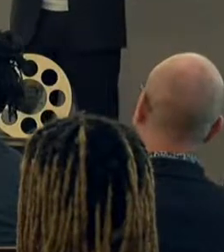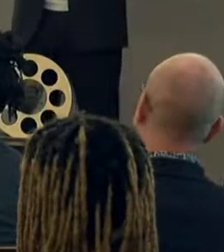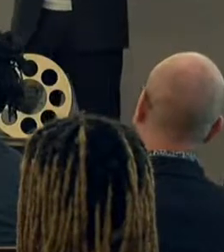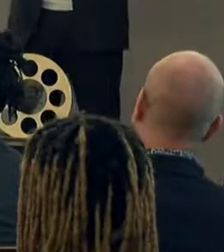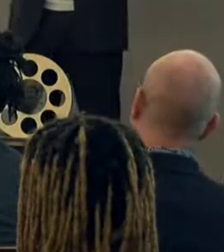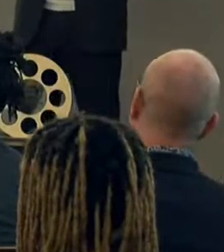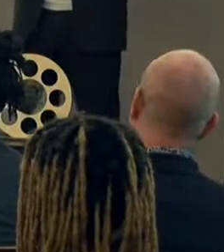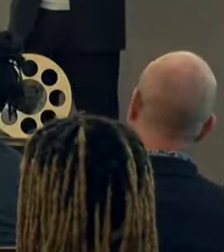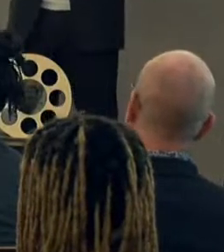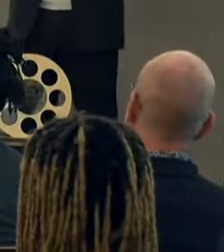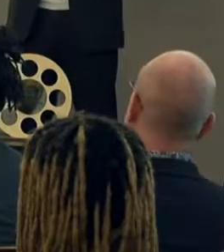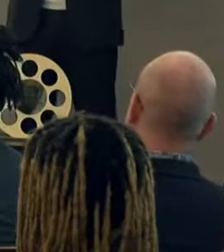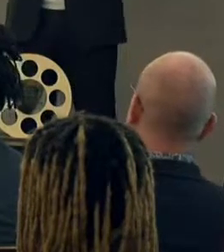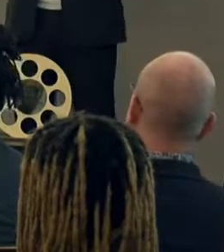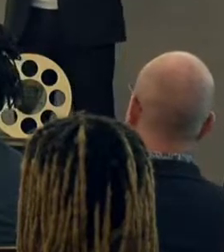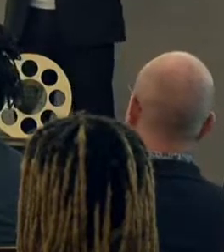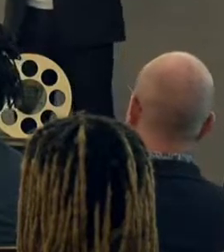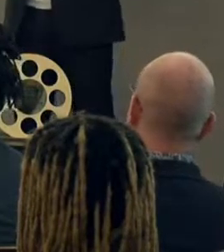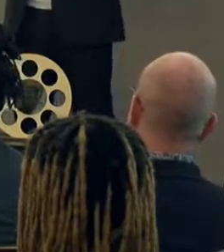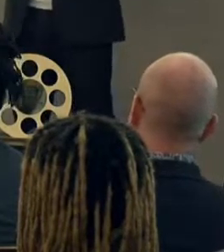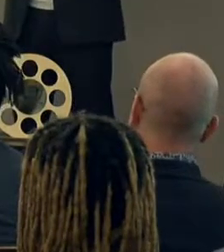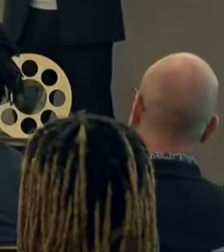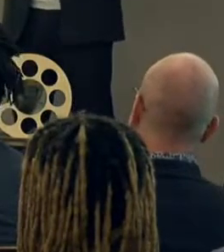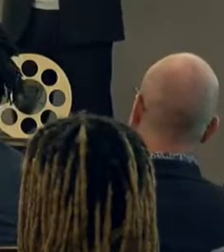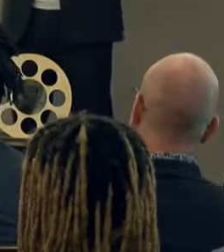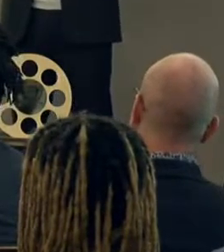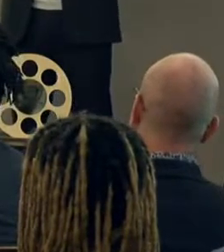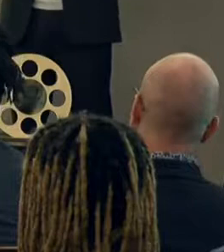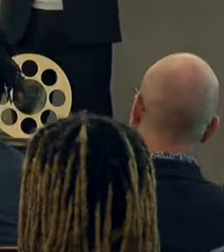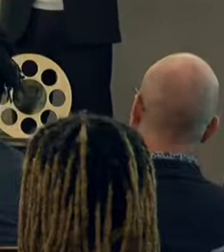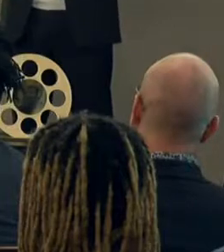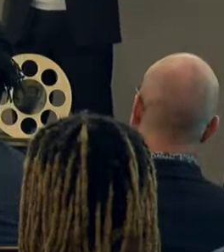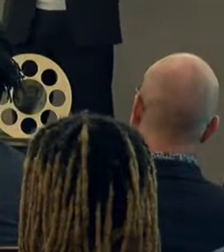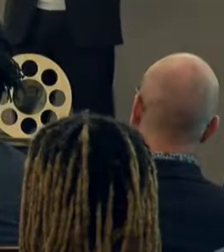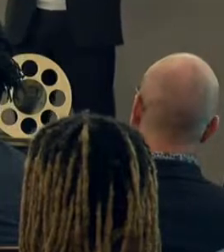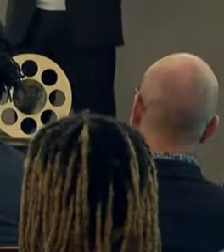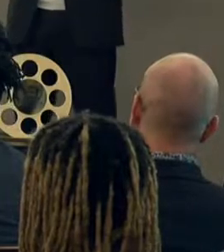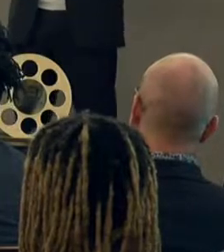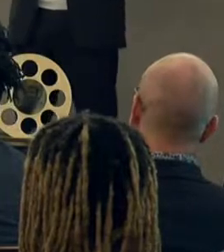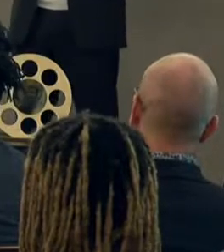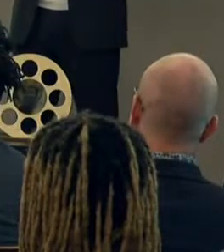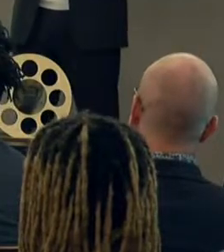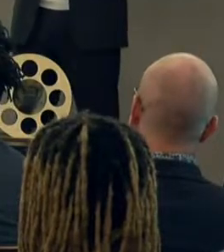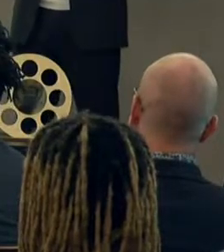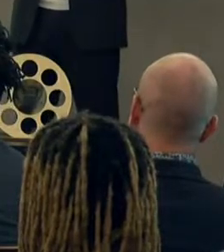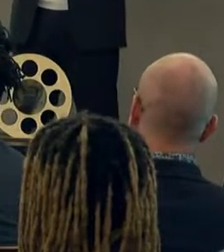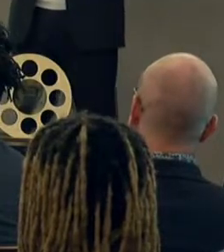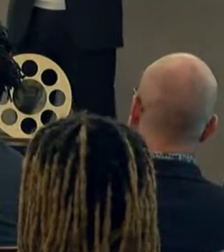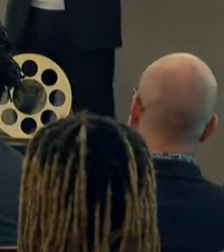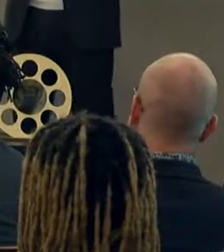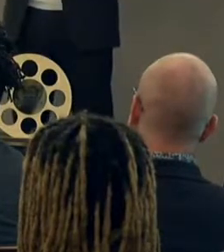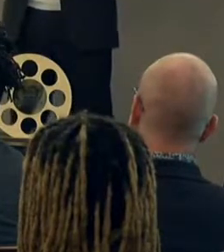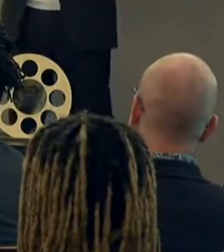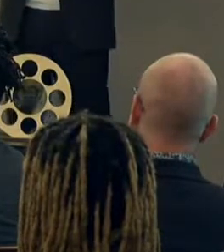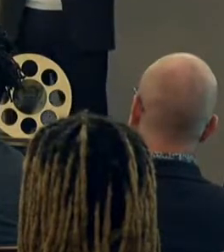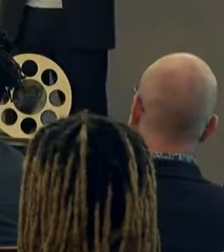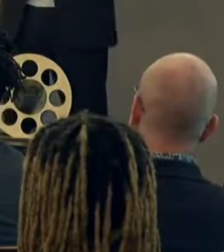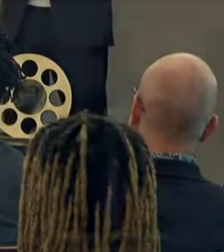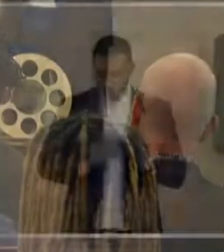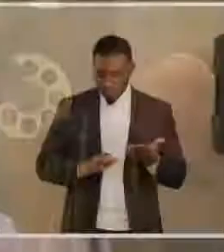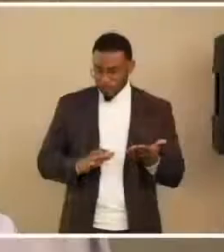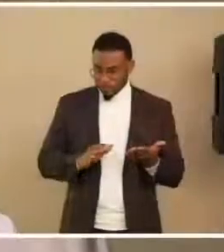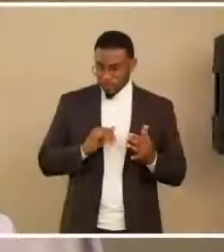me, BET as a host was a platform where I think it's the only place in France where you can have, where you could have a black